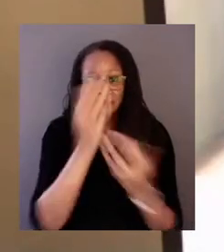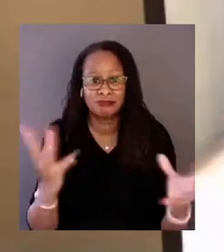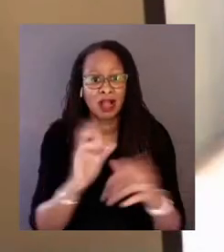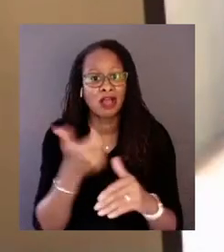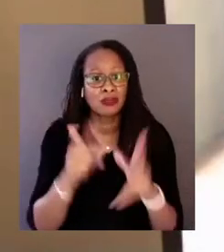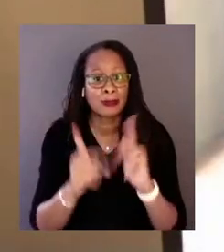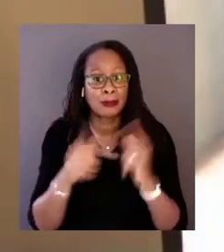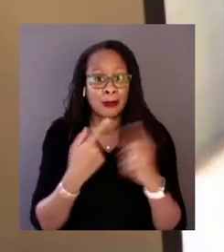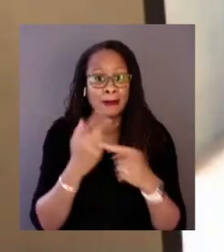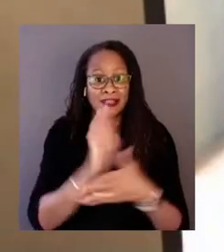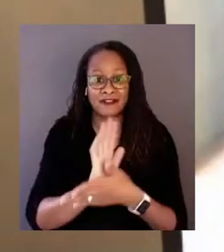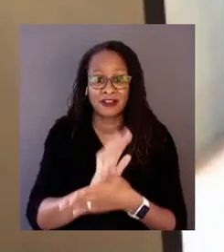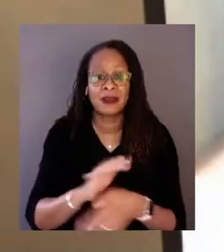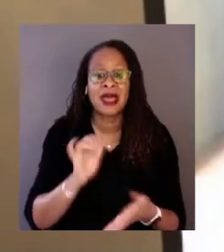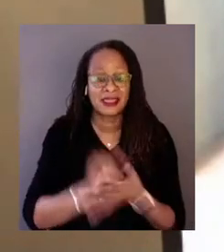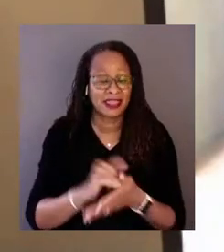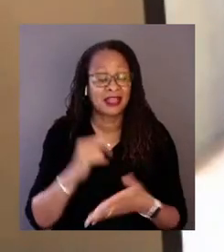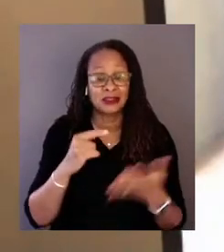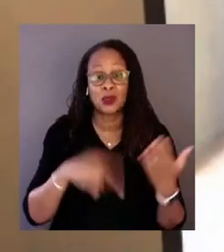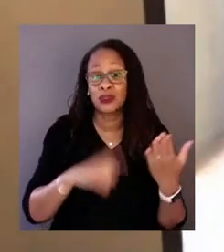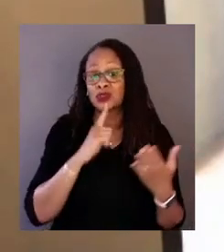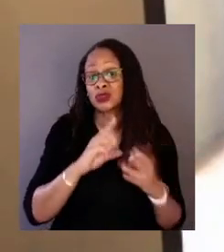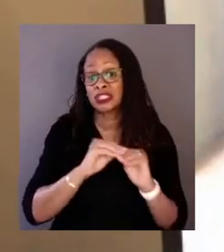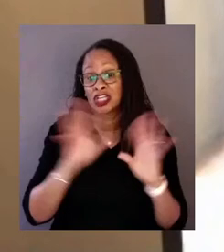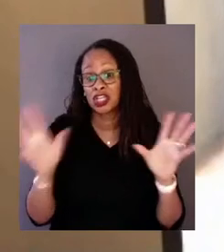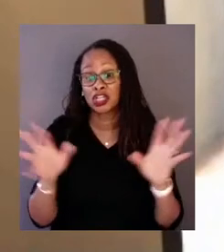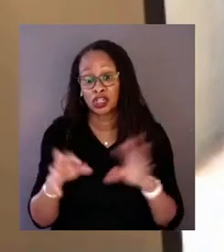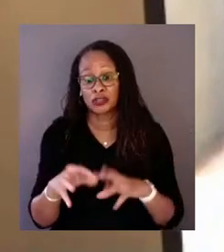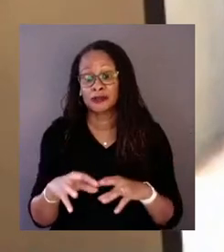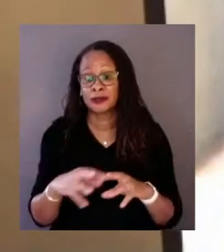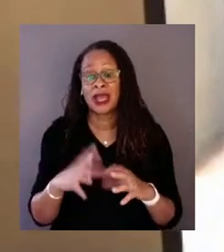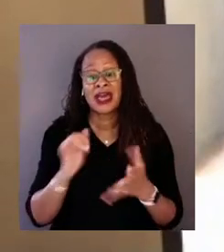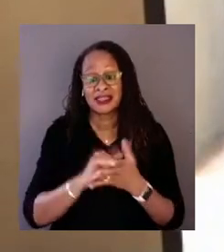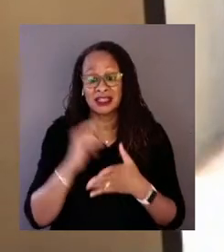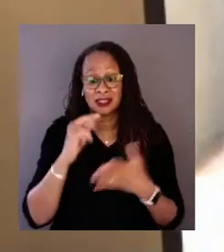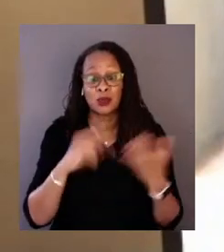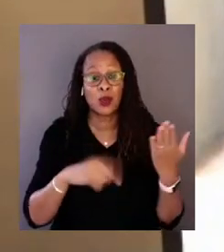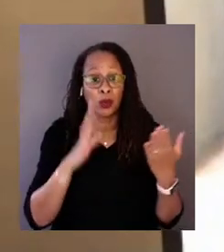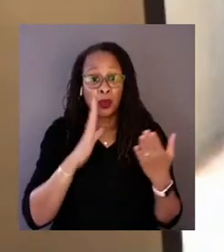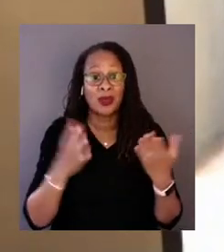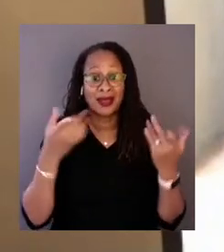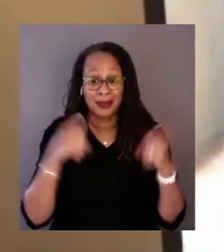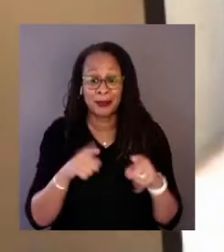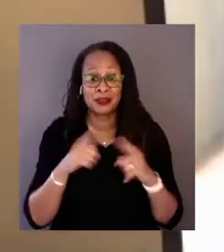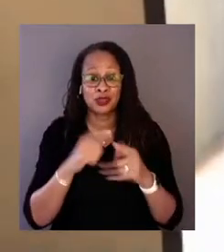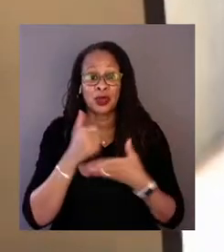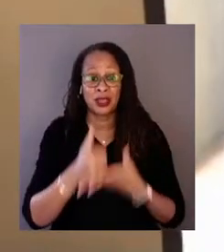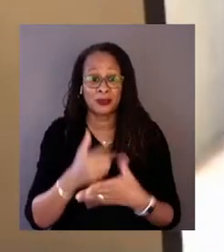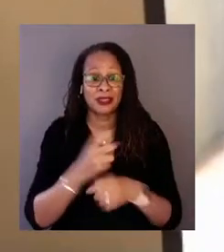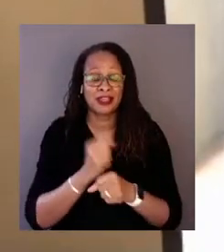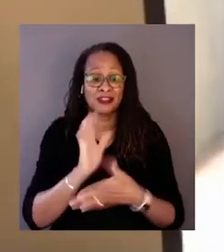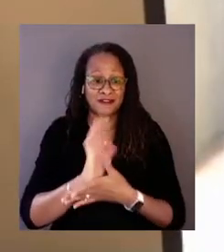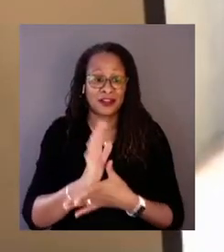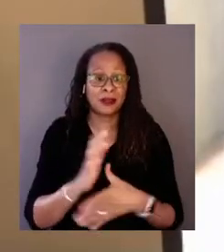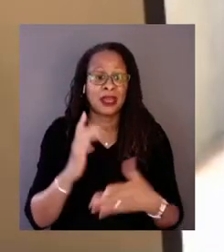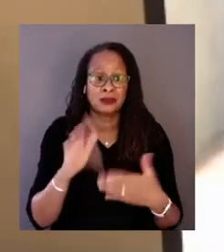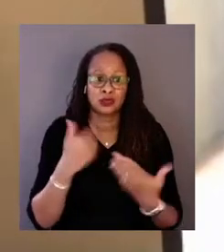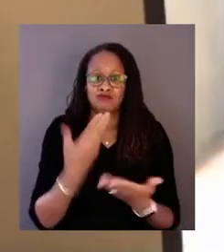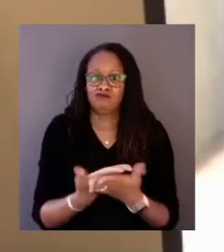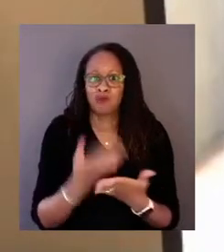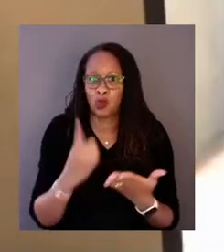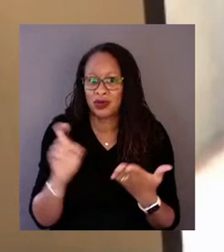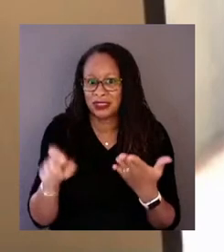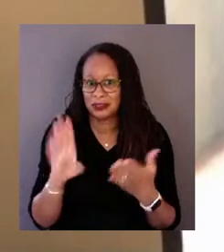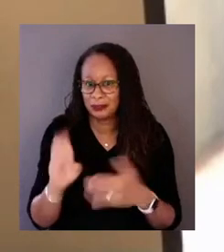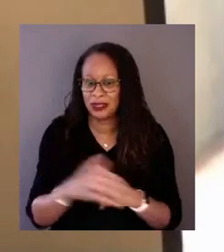really clear, and that's going to be what's going to happen to help get that film to get where it is. So let's say, for example, I'll use